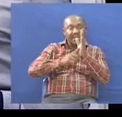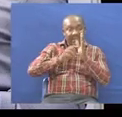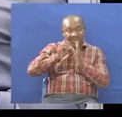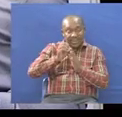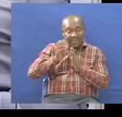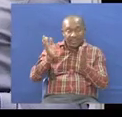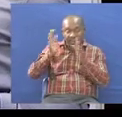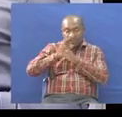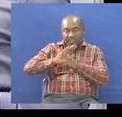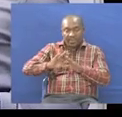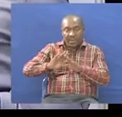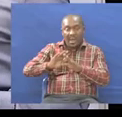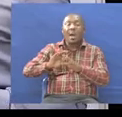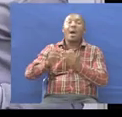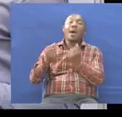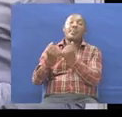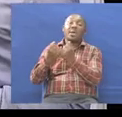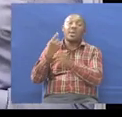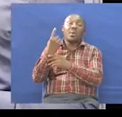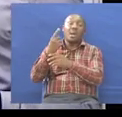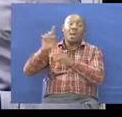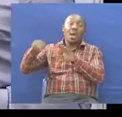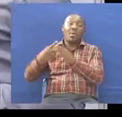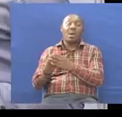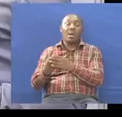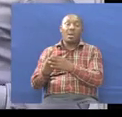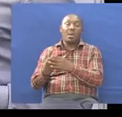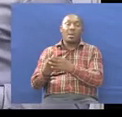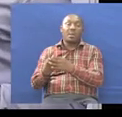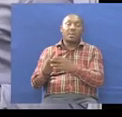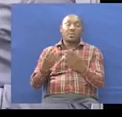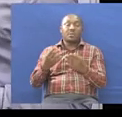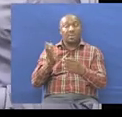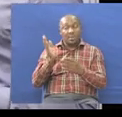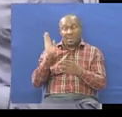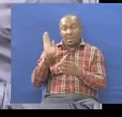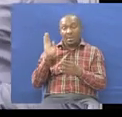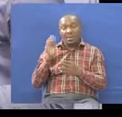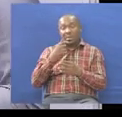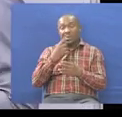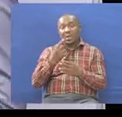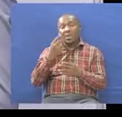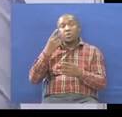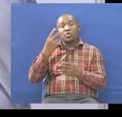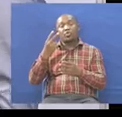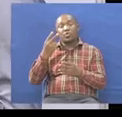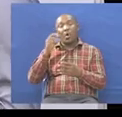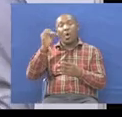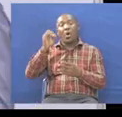of 60 minutes and makes 1 hour. So this is 2 o'clock.